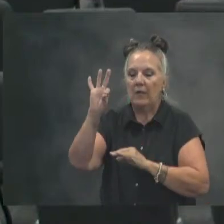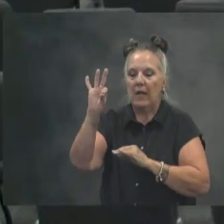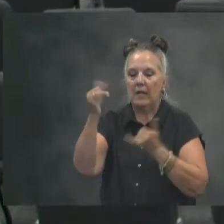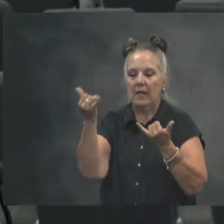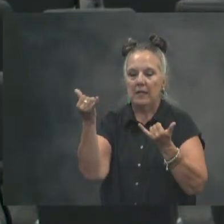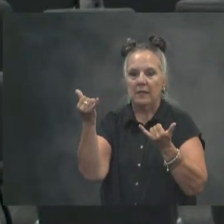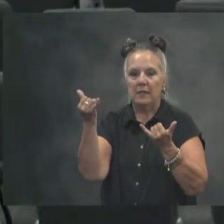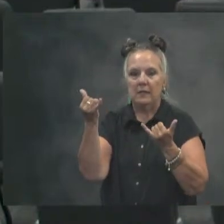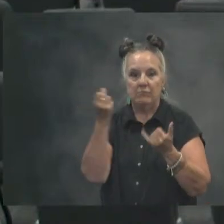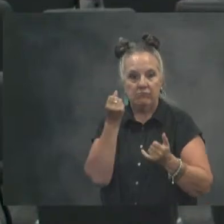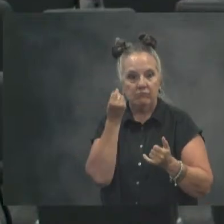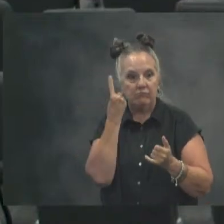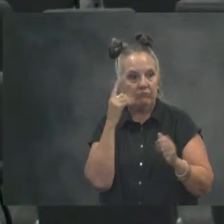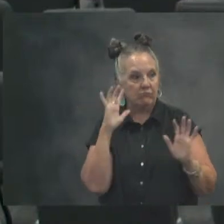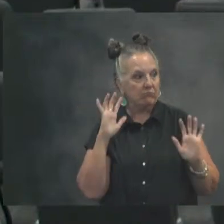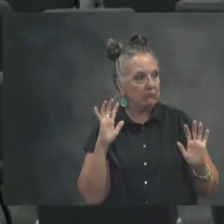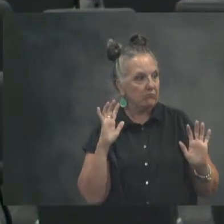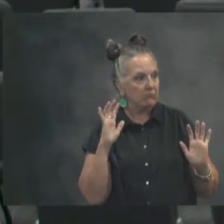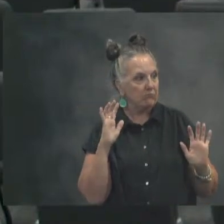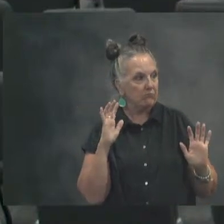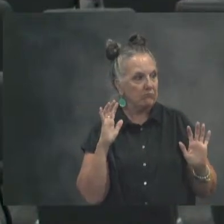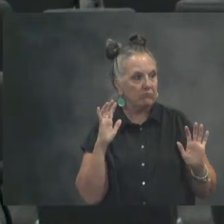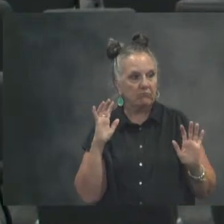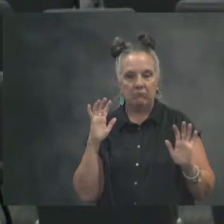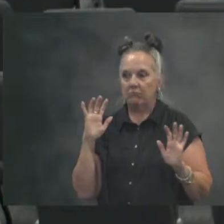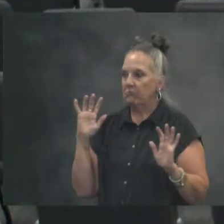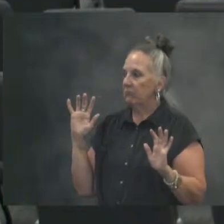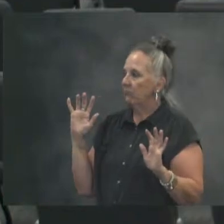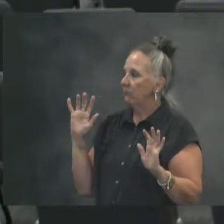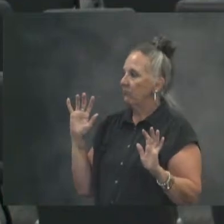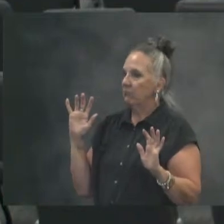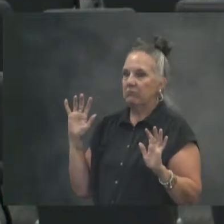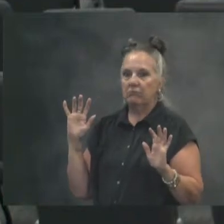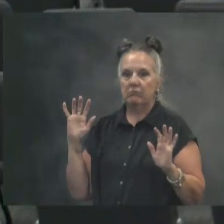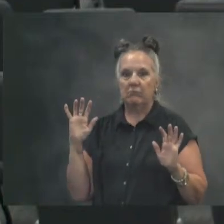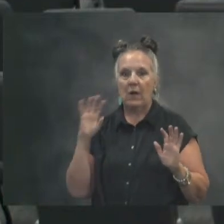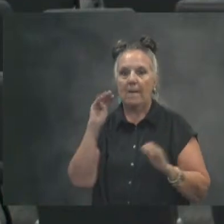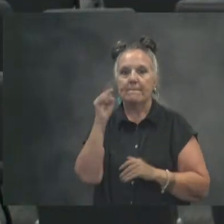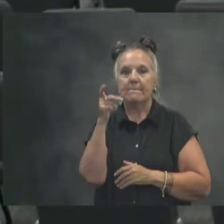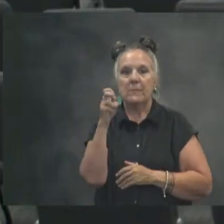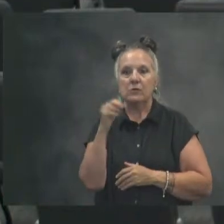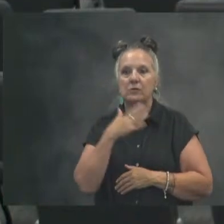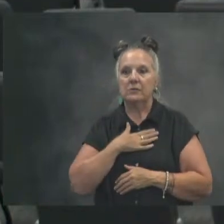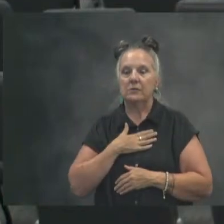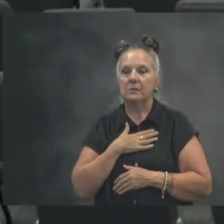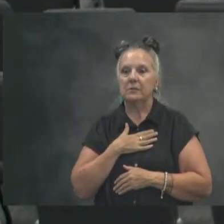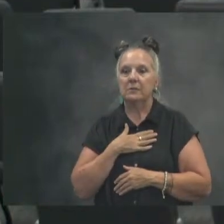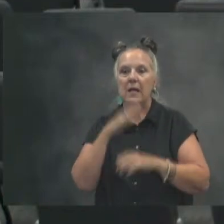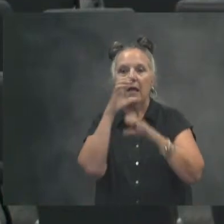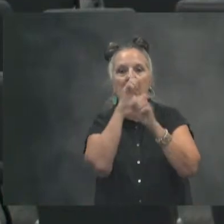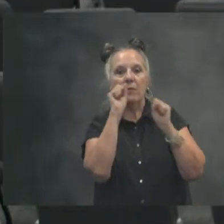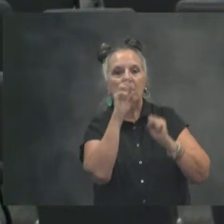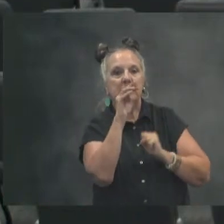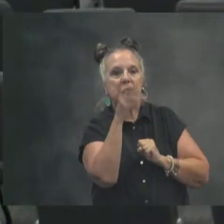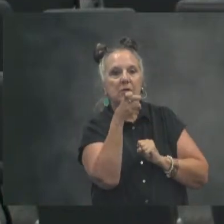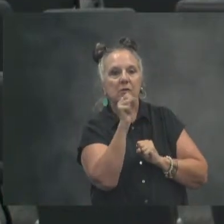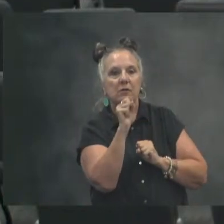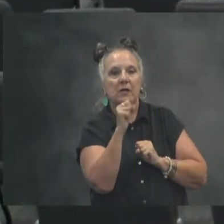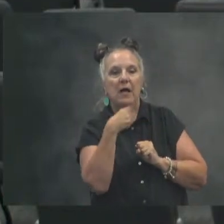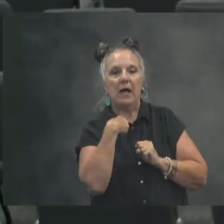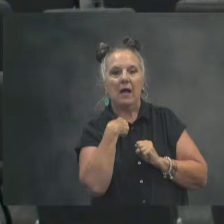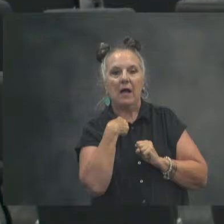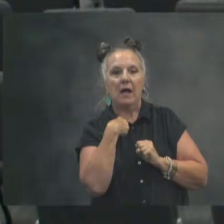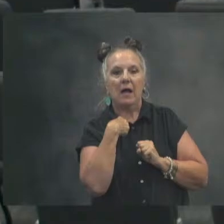that everyone's understanding? Okay, so is there a motion, please? President Williams, I move to